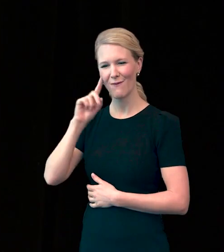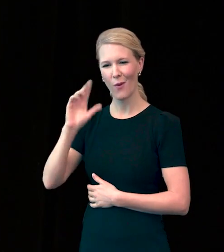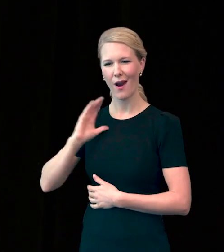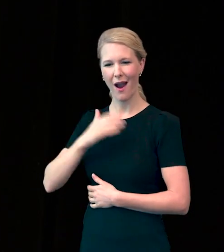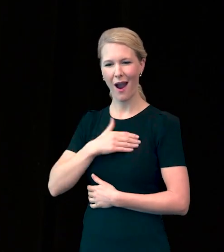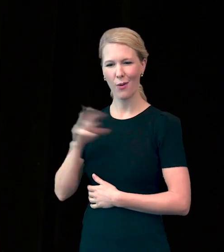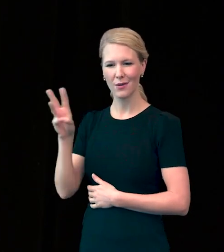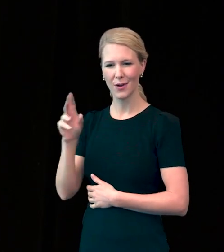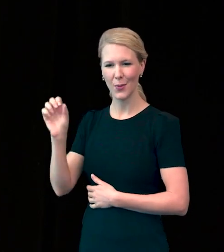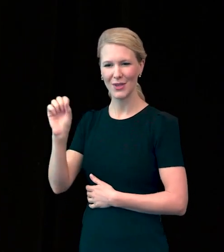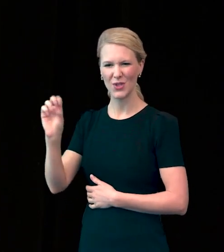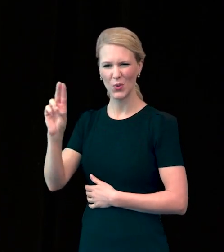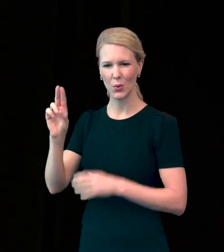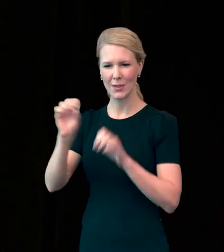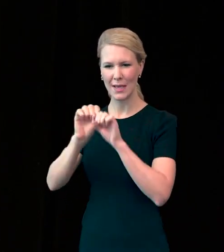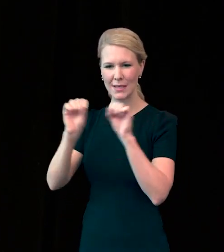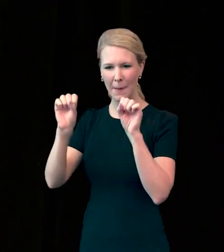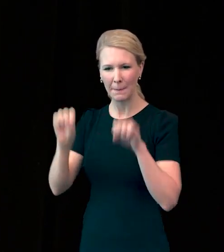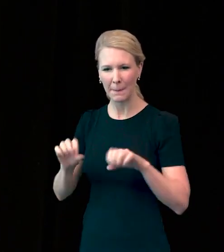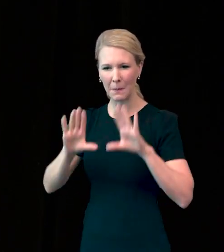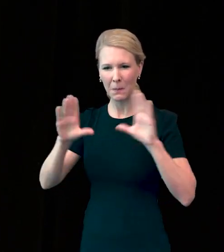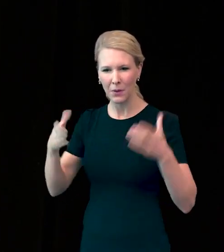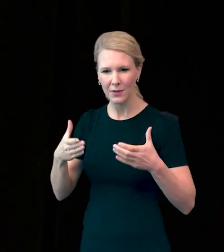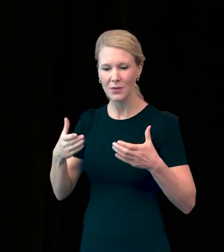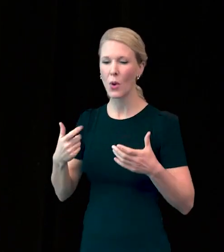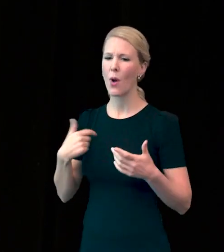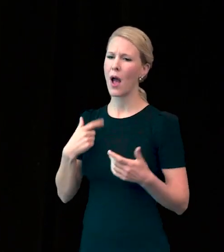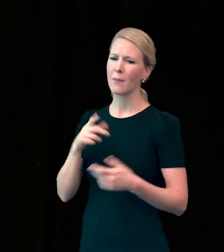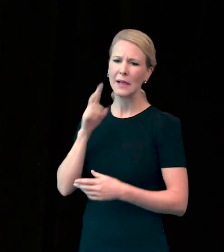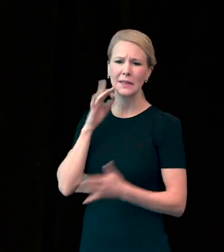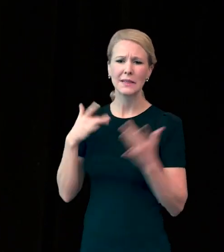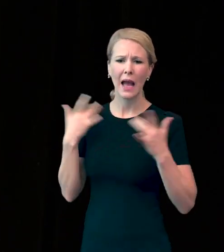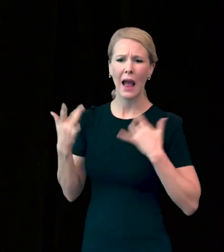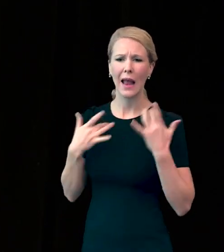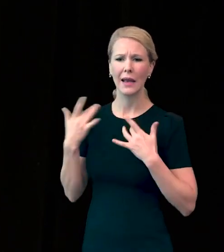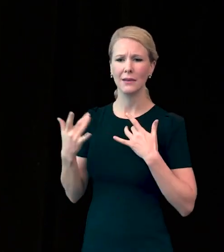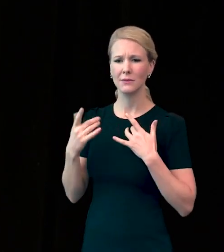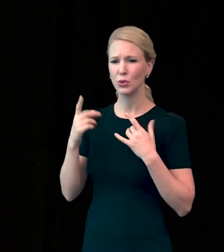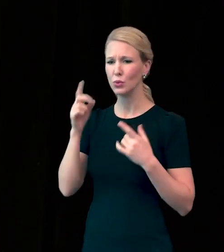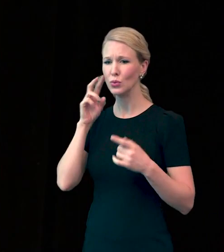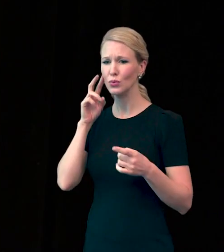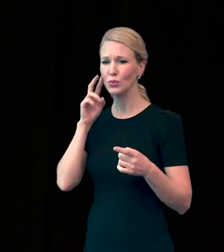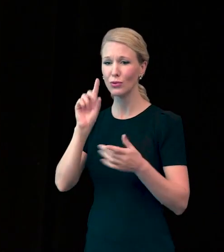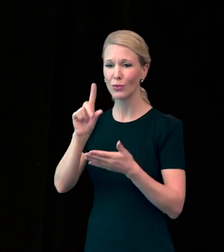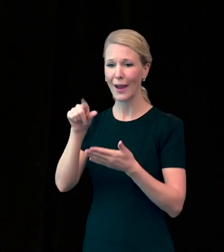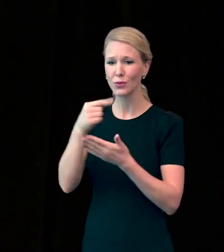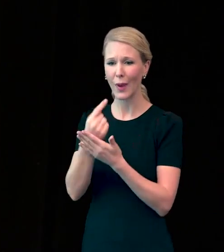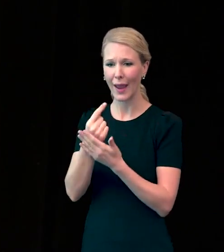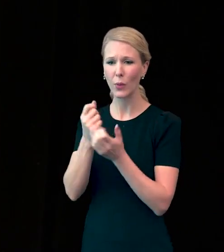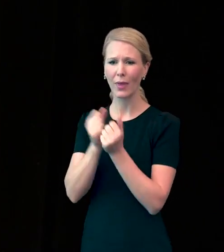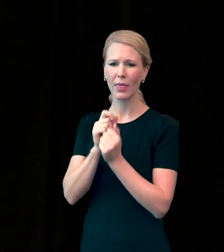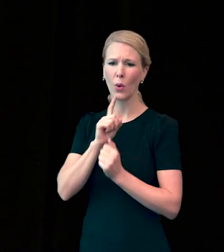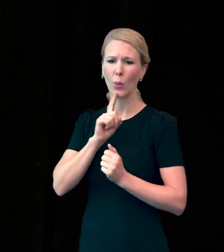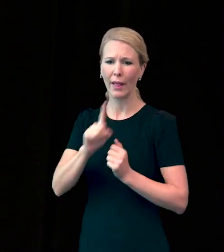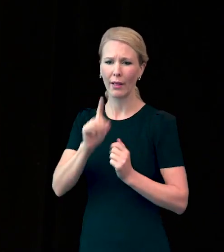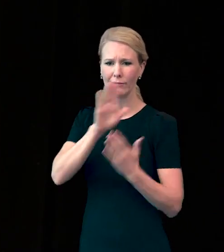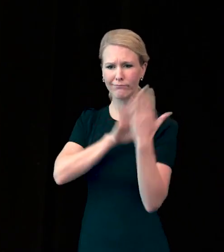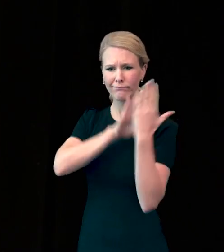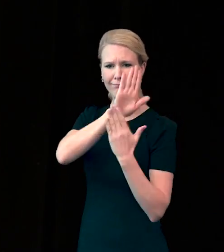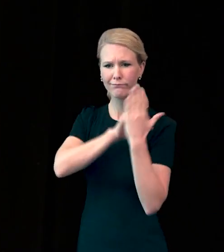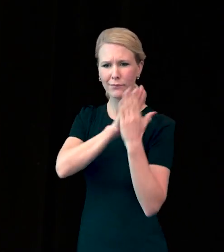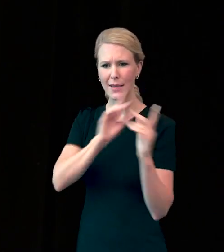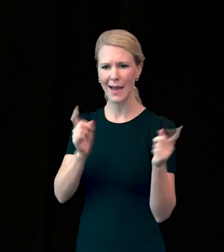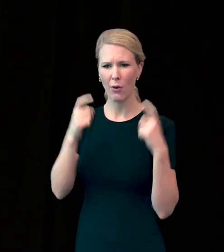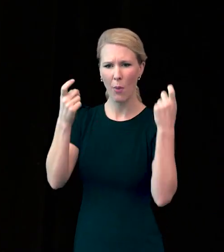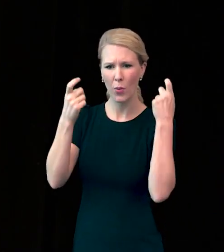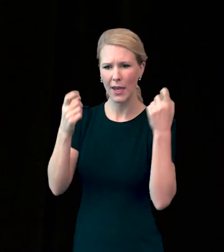celebrating with you again when we can have in-person ceremonies, and all are invited to return to attend in person. We